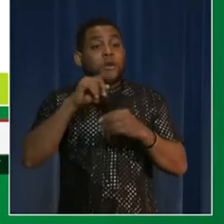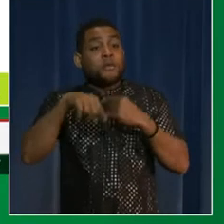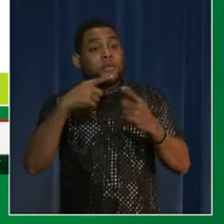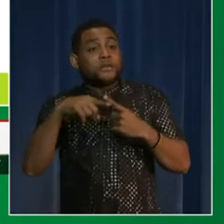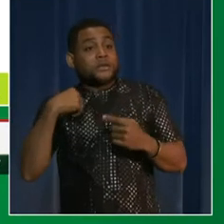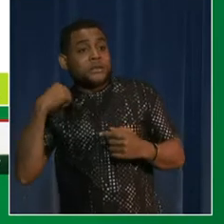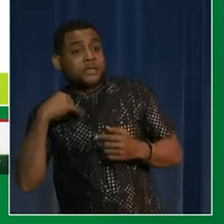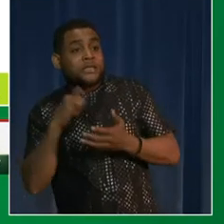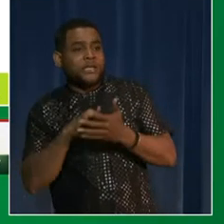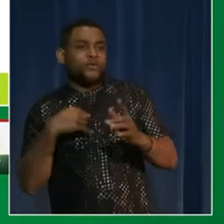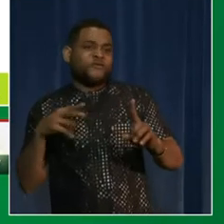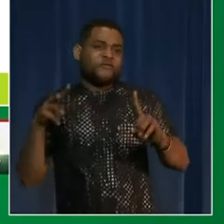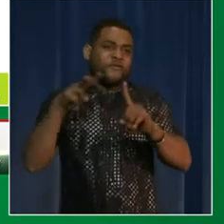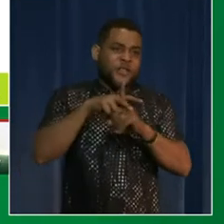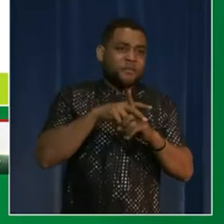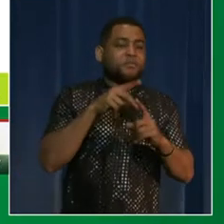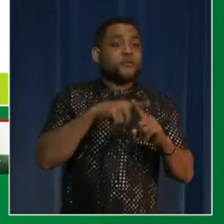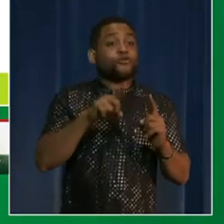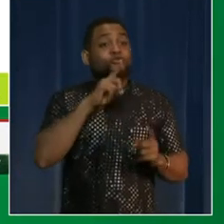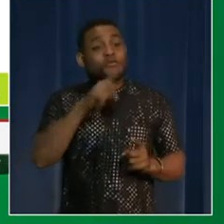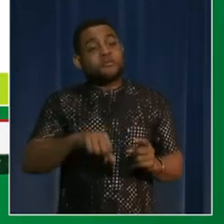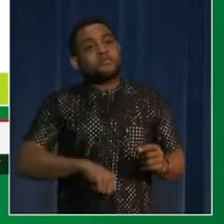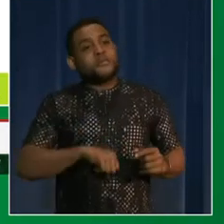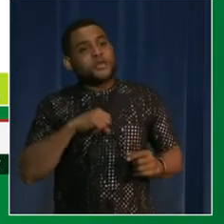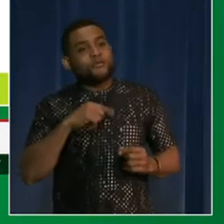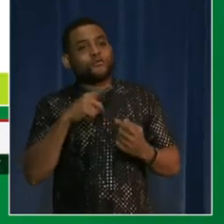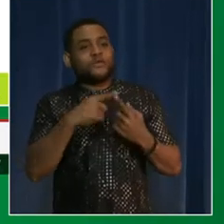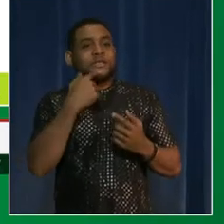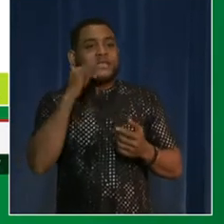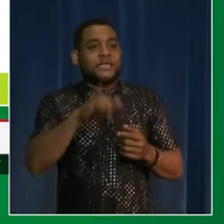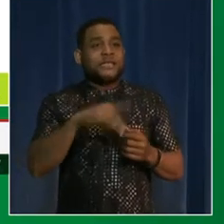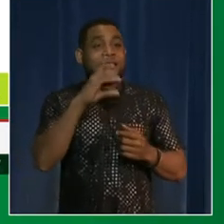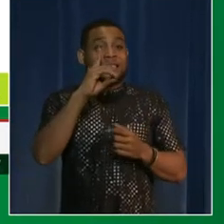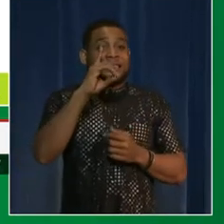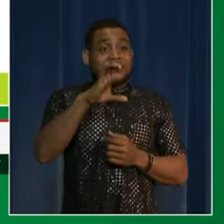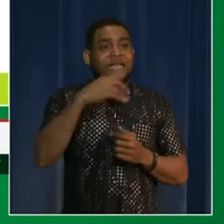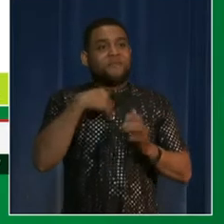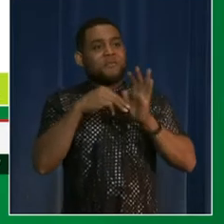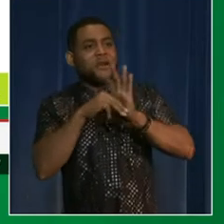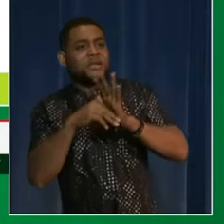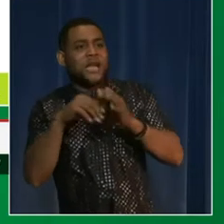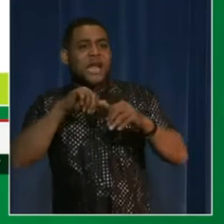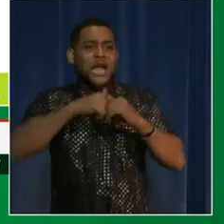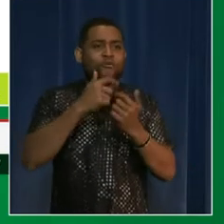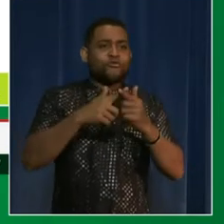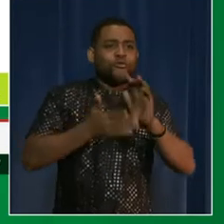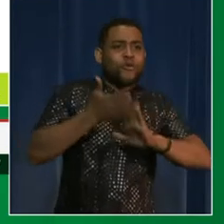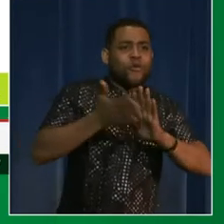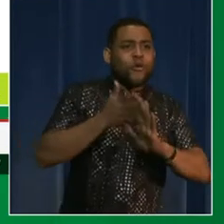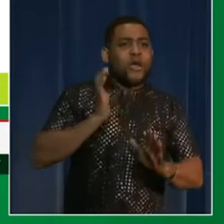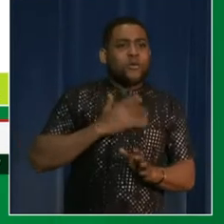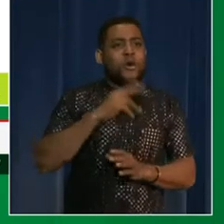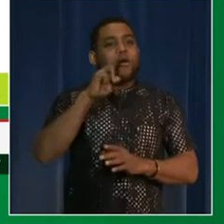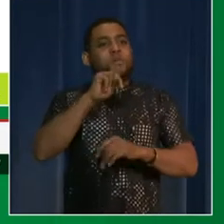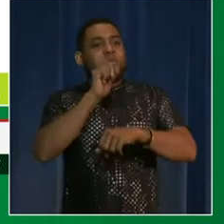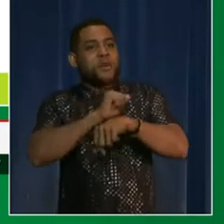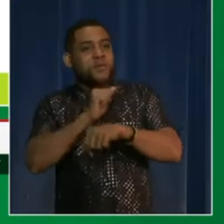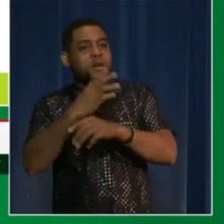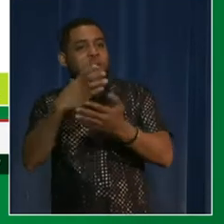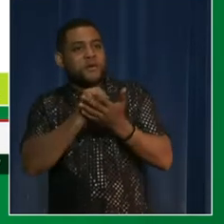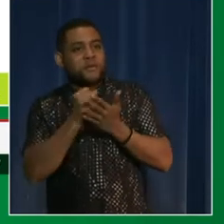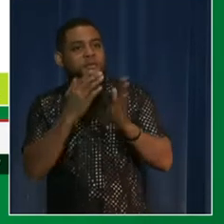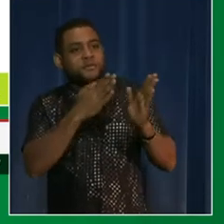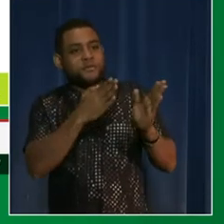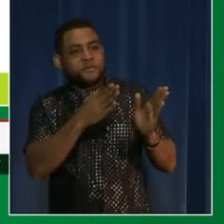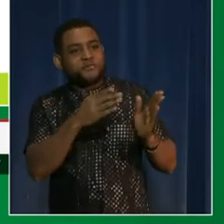filed. But I'm really proud to say that DC is a model in how we run our unemployment compensation program. So much so